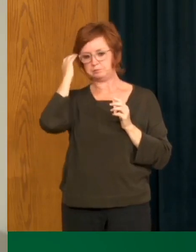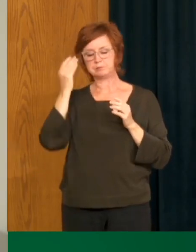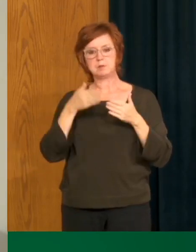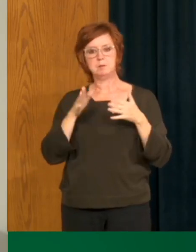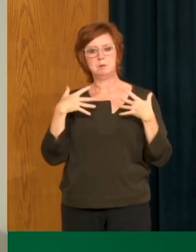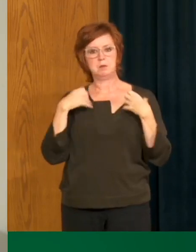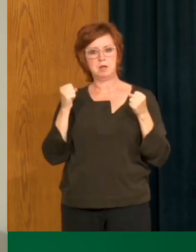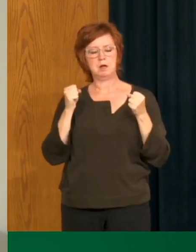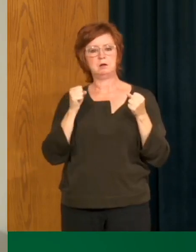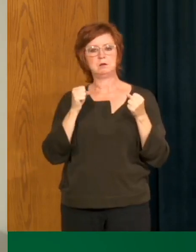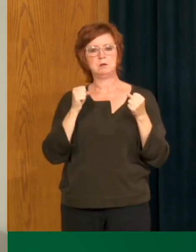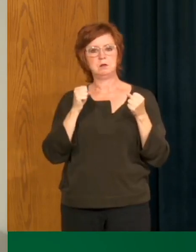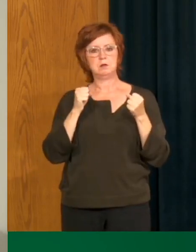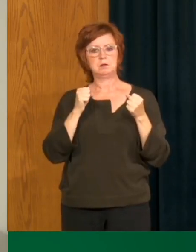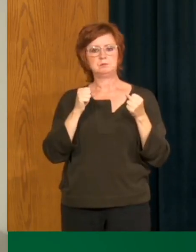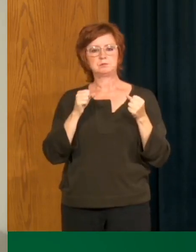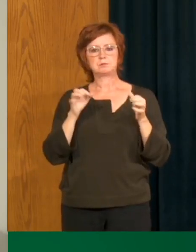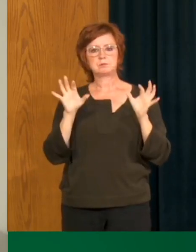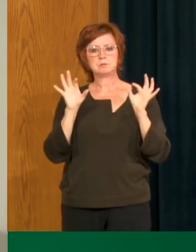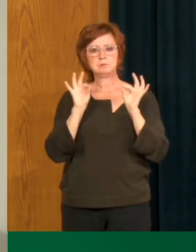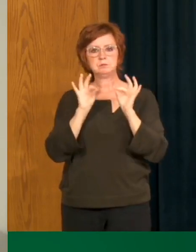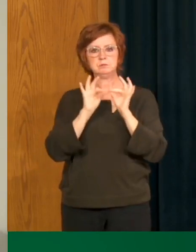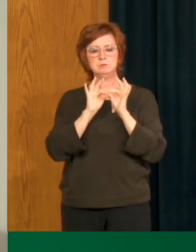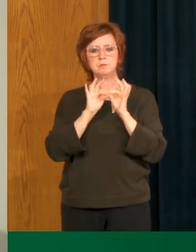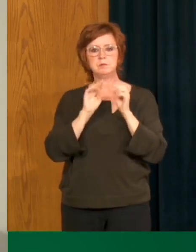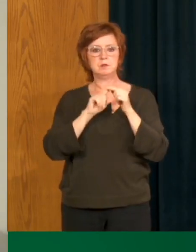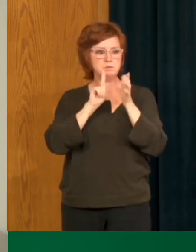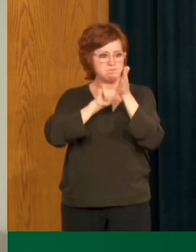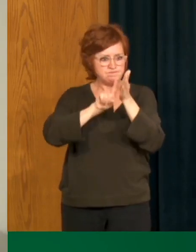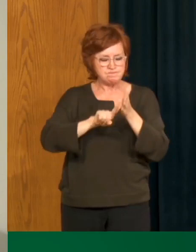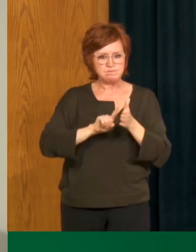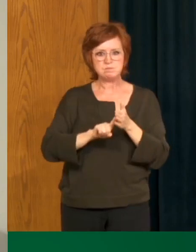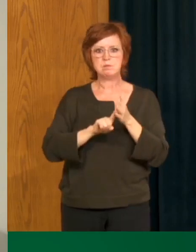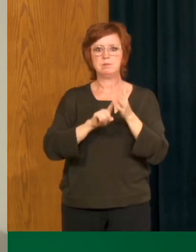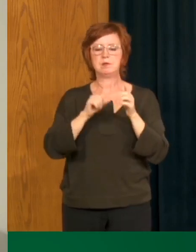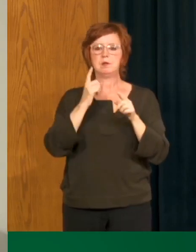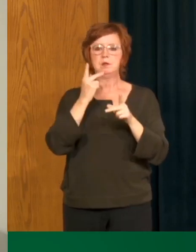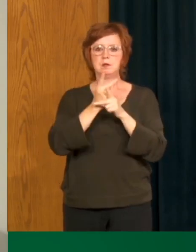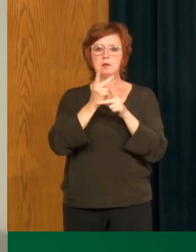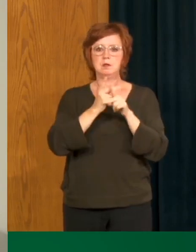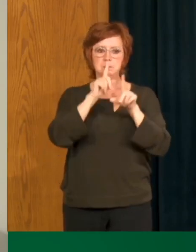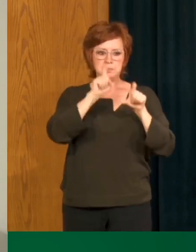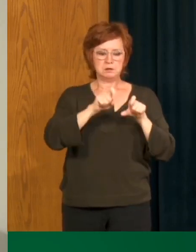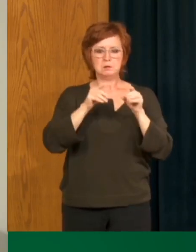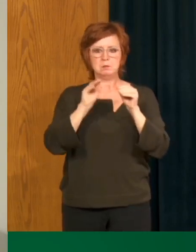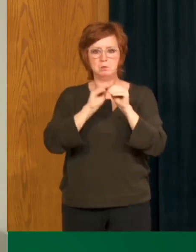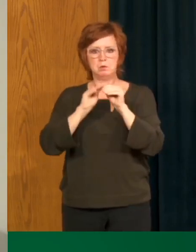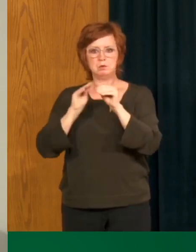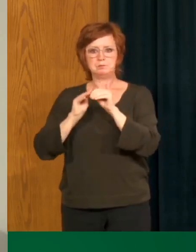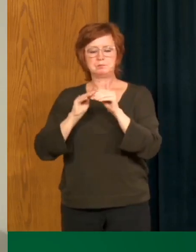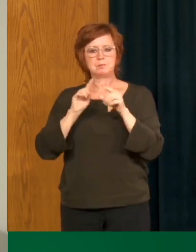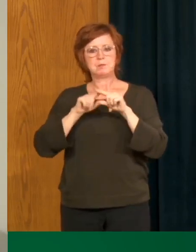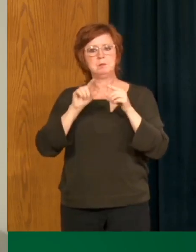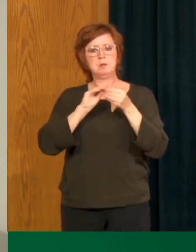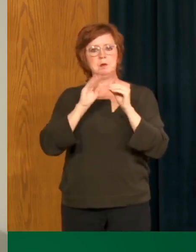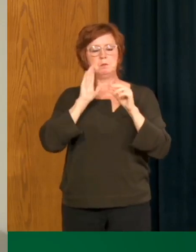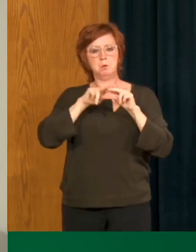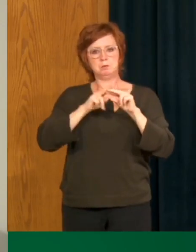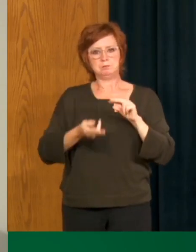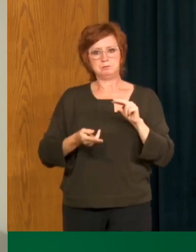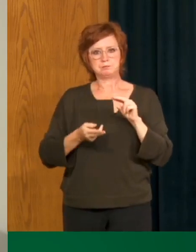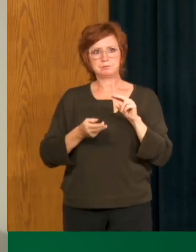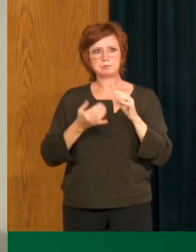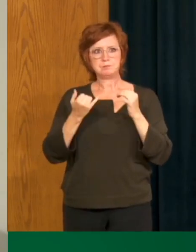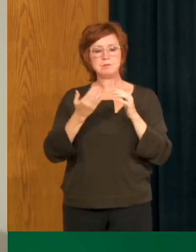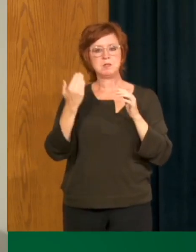authority to really do active case contact management and testing, ultimately the numbers come down. So it's gone well below